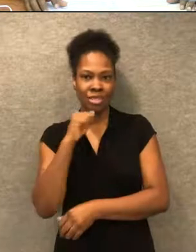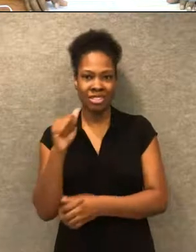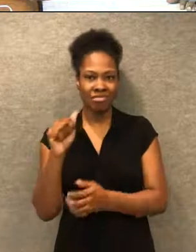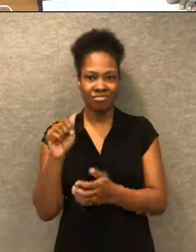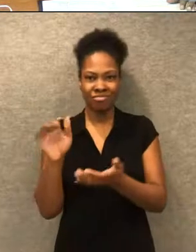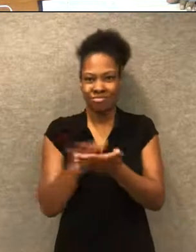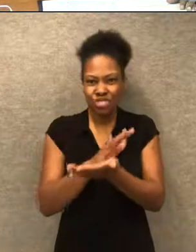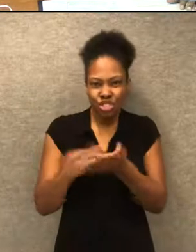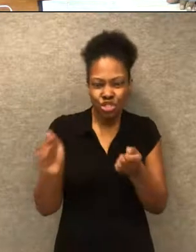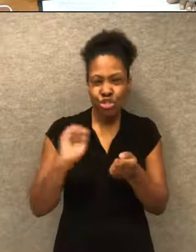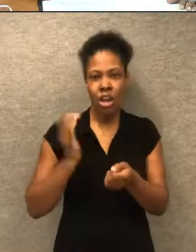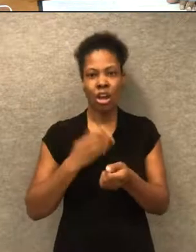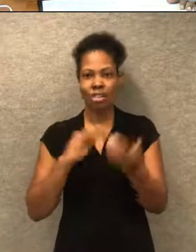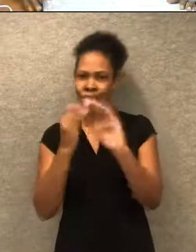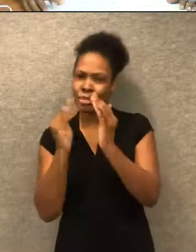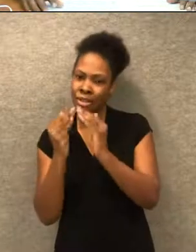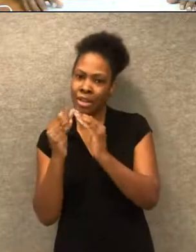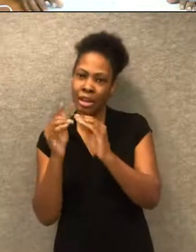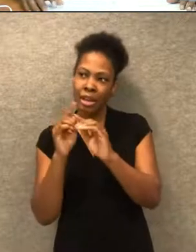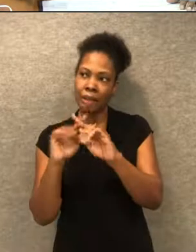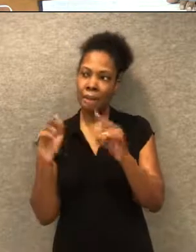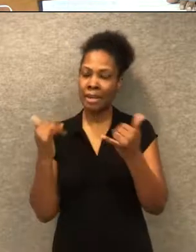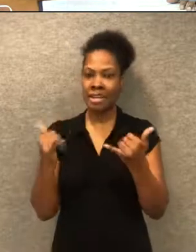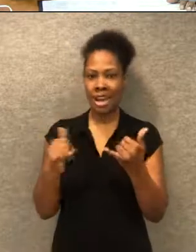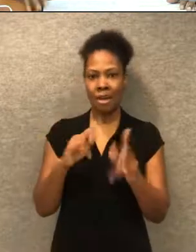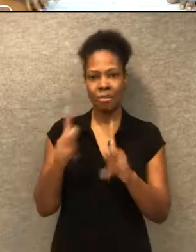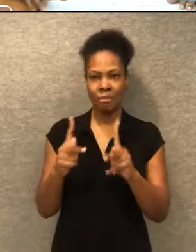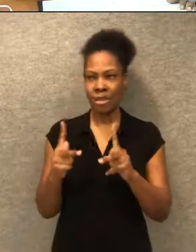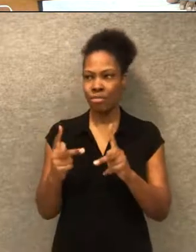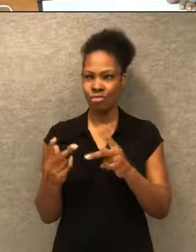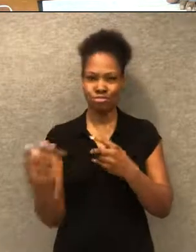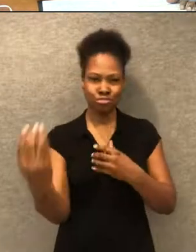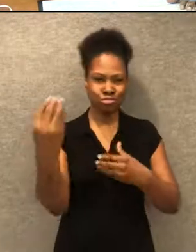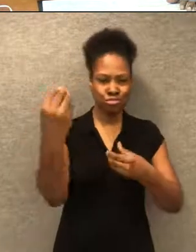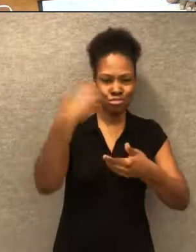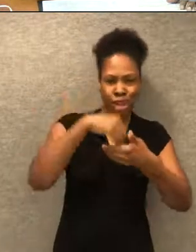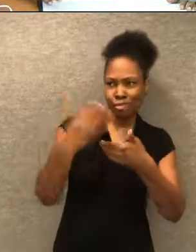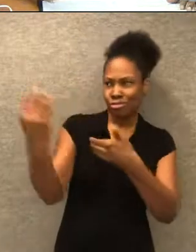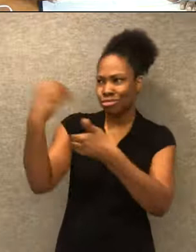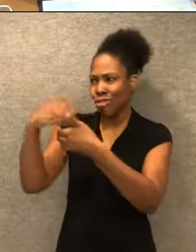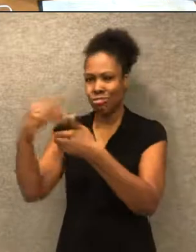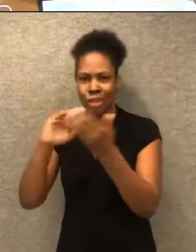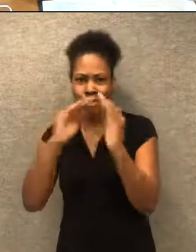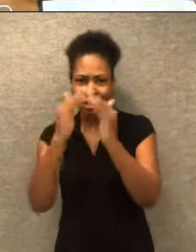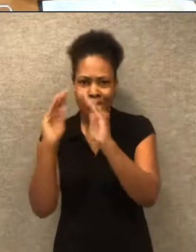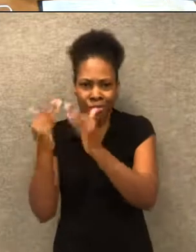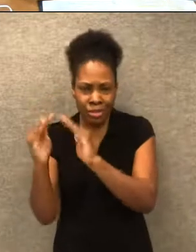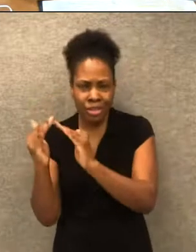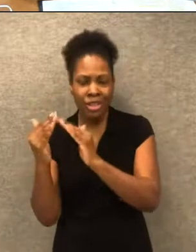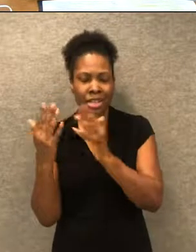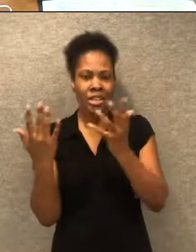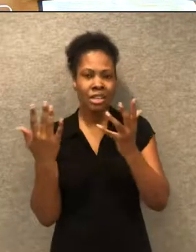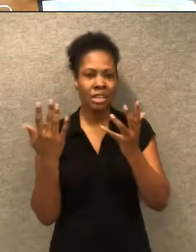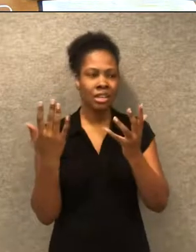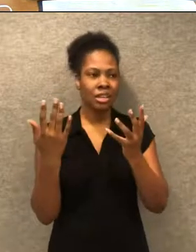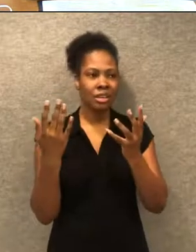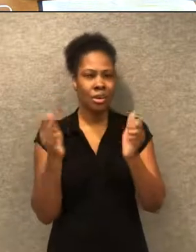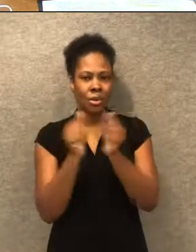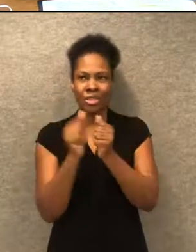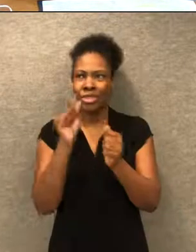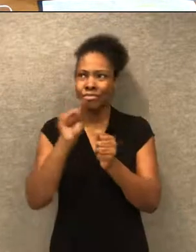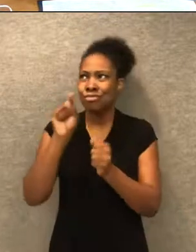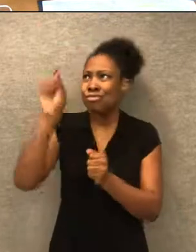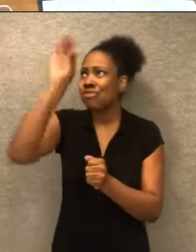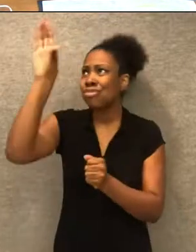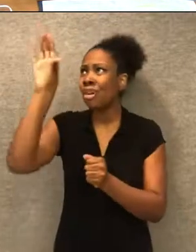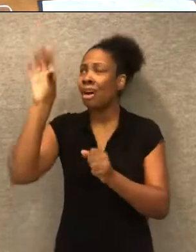community, right? Now here they are bringing these firecrackers from all over into our community where our police department